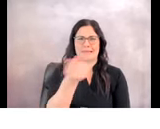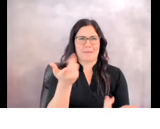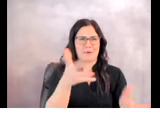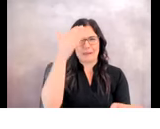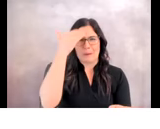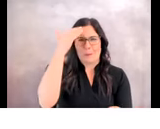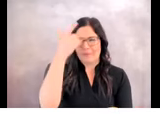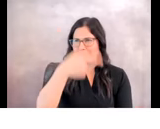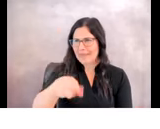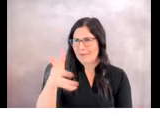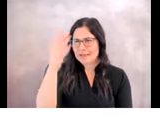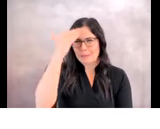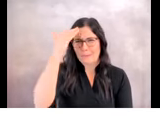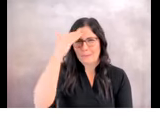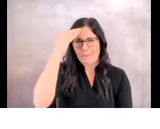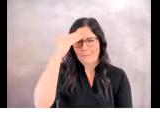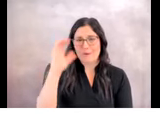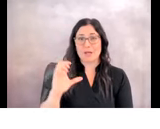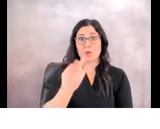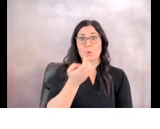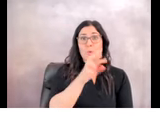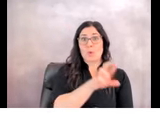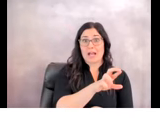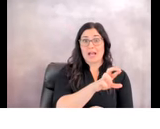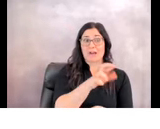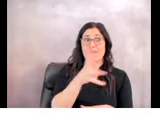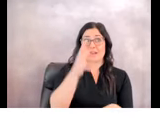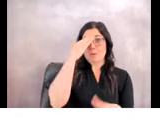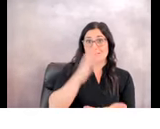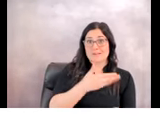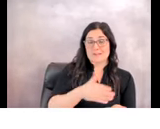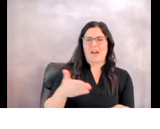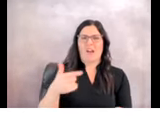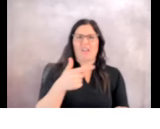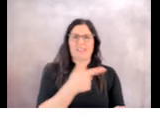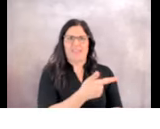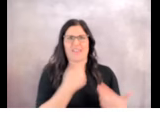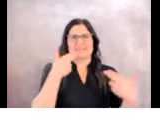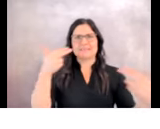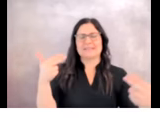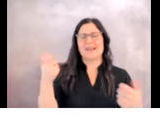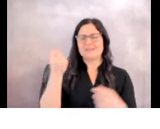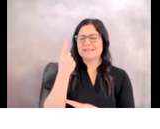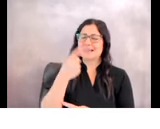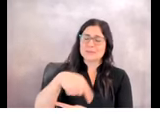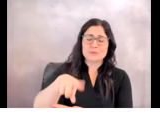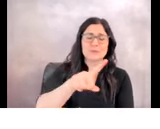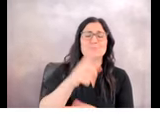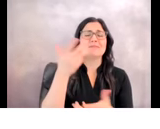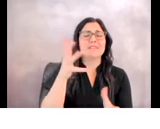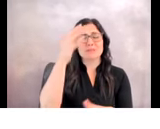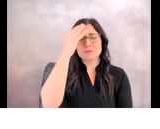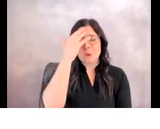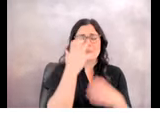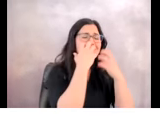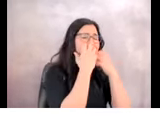preaching to the choir, because the choir does the singing. But you care about your students, because if you didn't care about